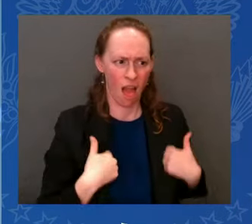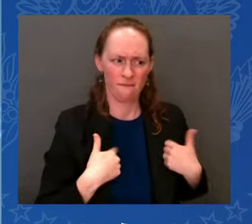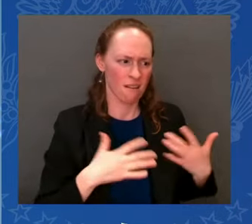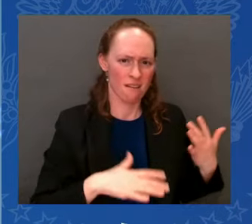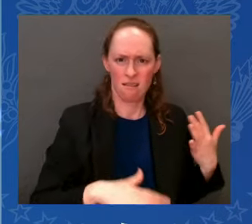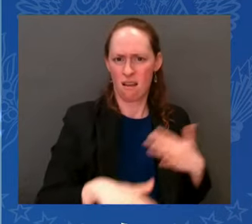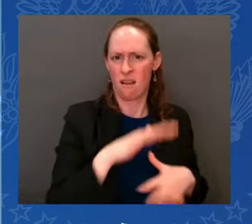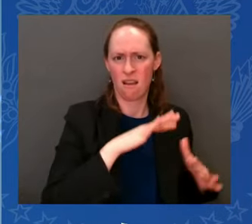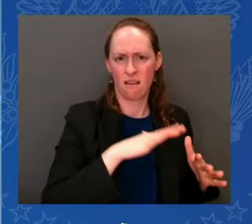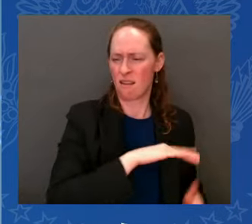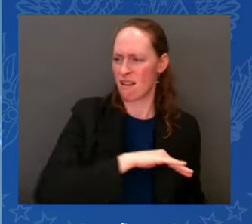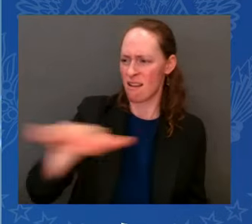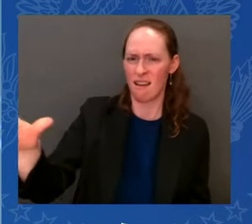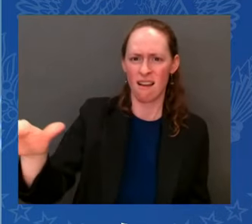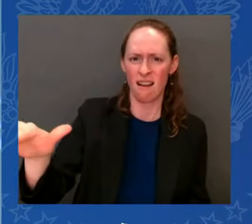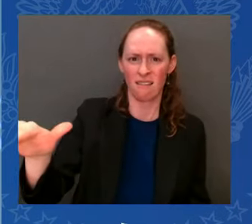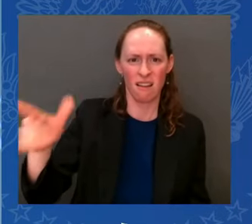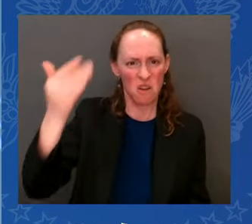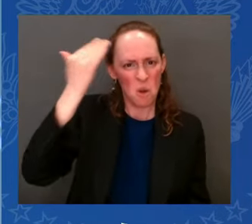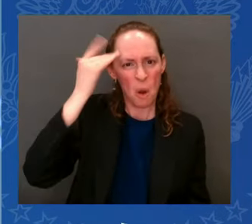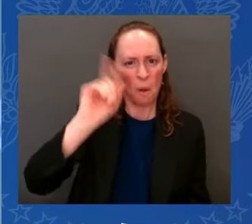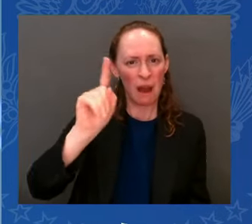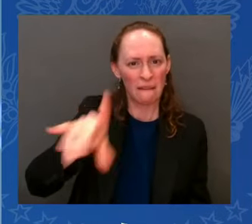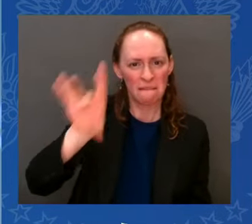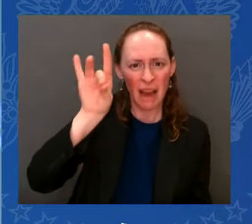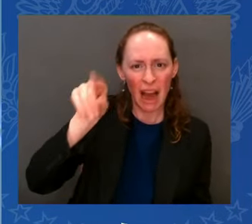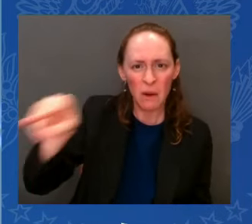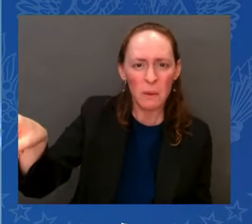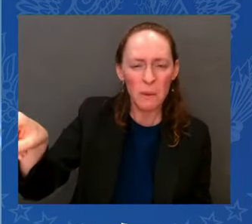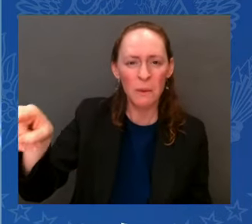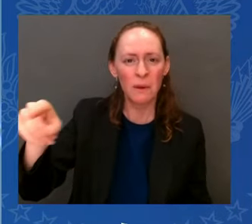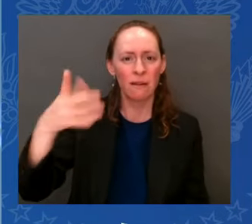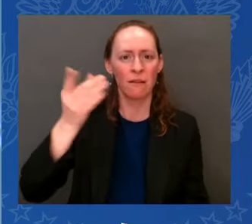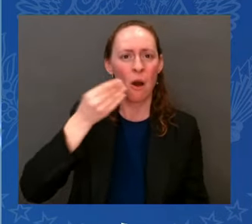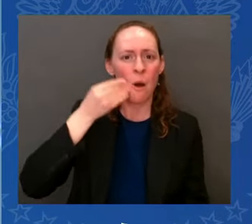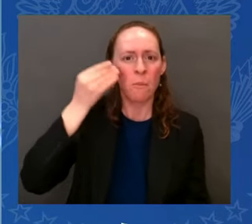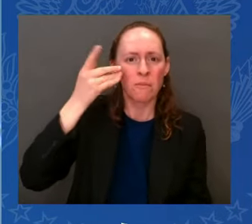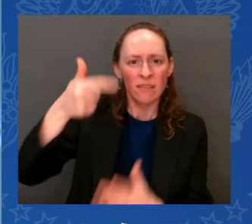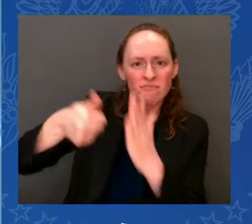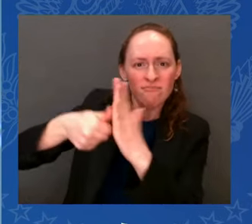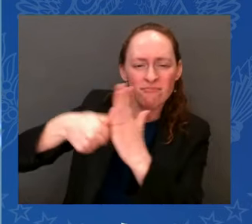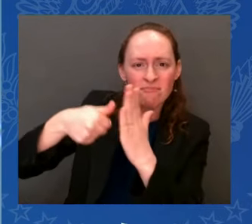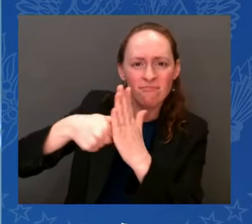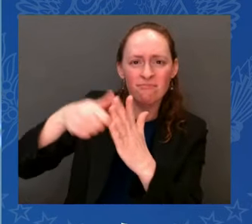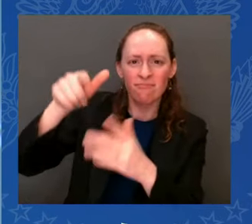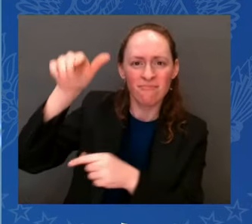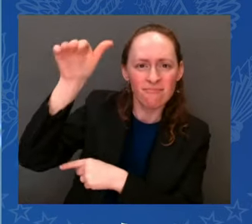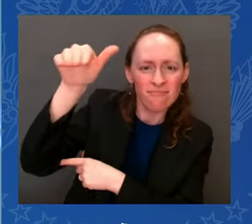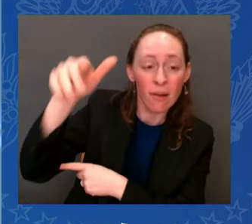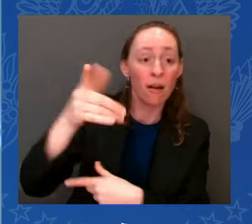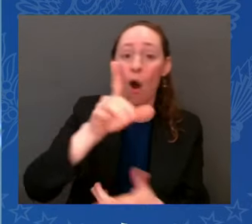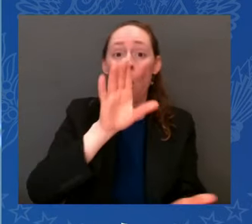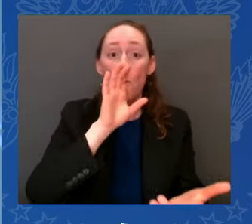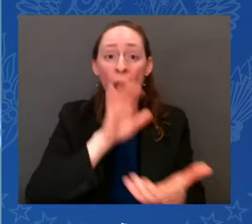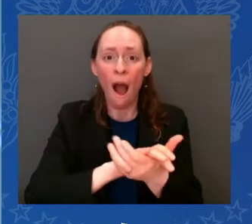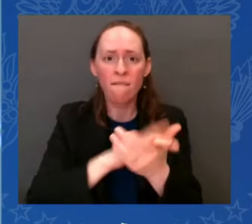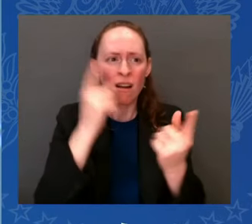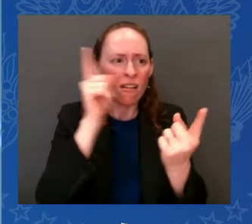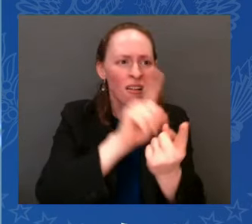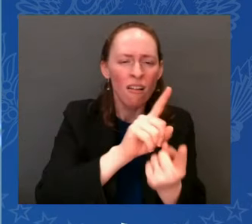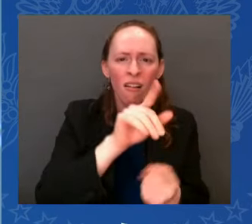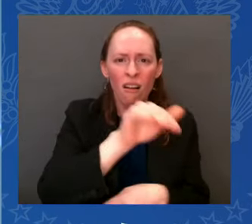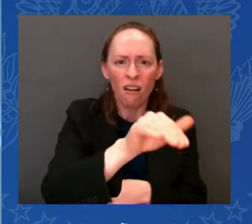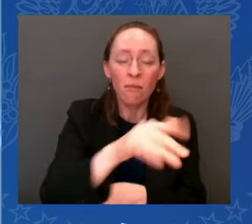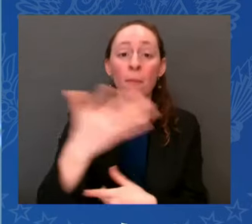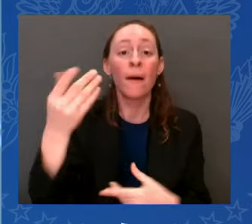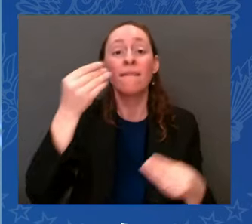your spouses can't go to the grocery store, the gas station, can't show up at the without, can you fix my such